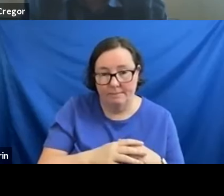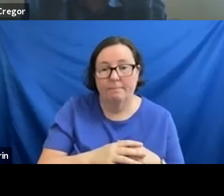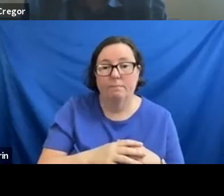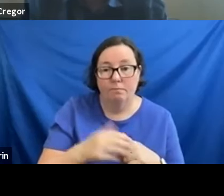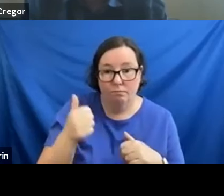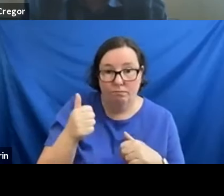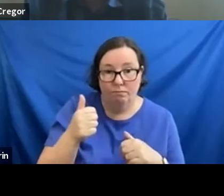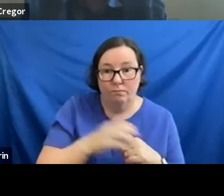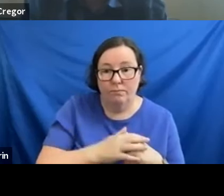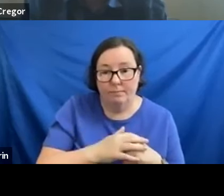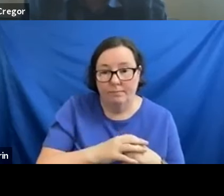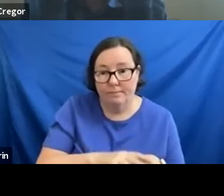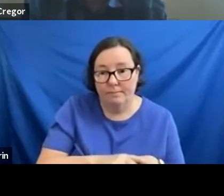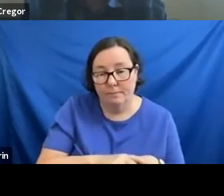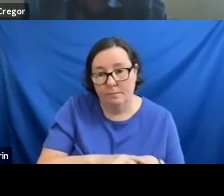Okay.